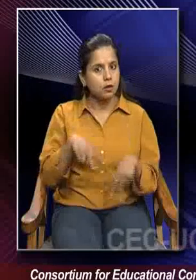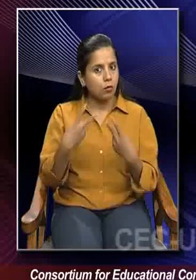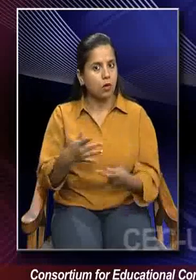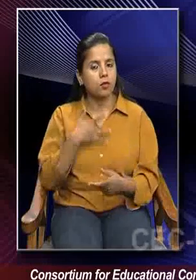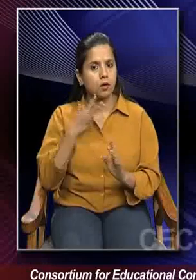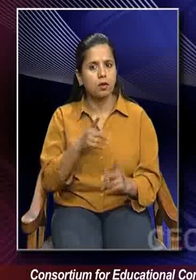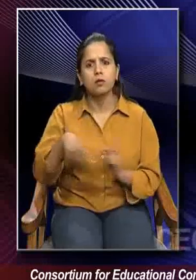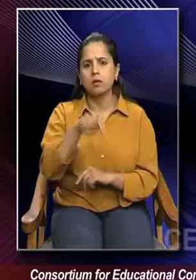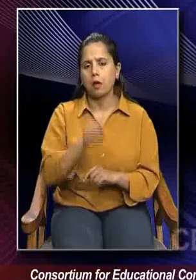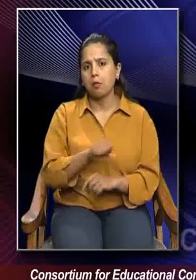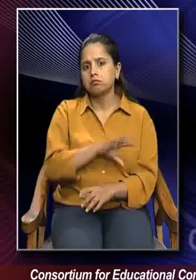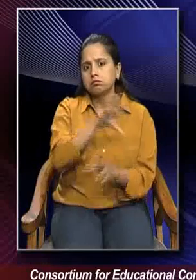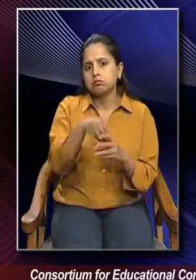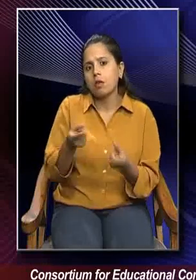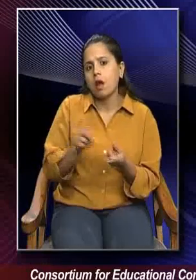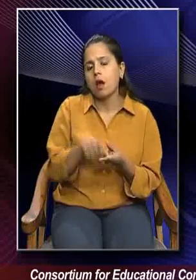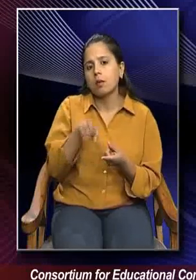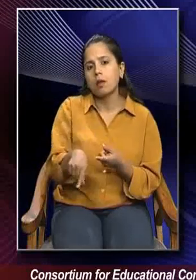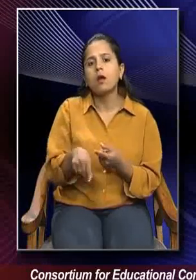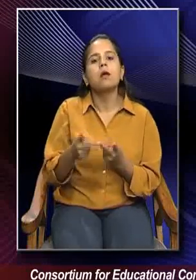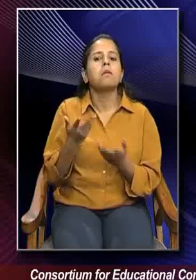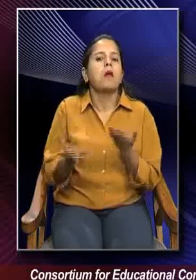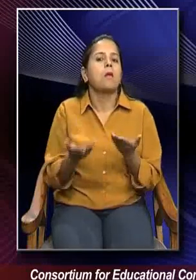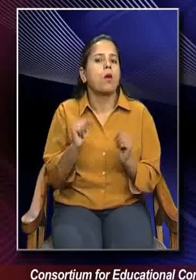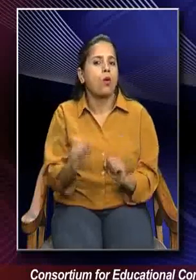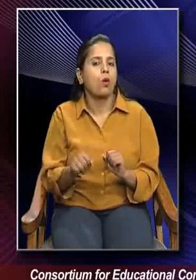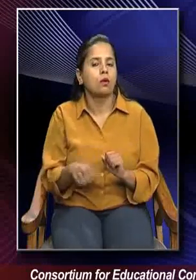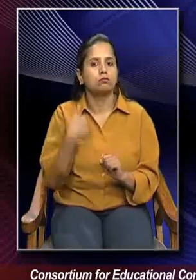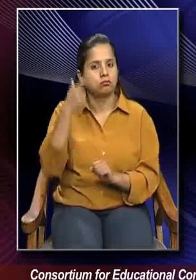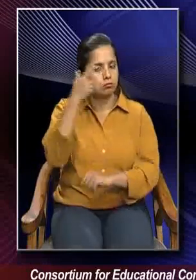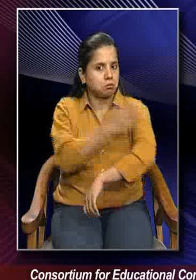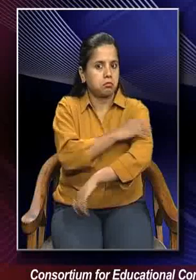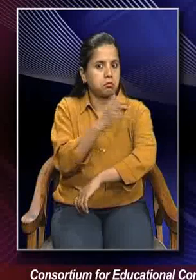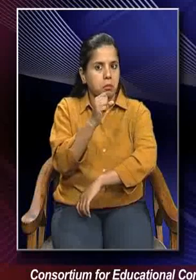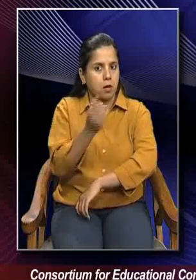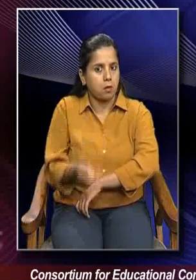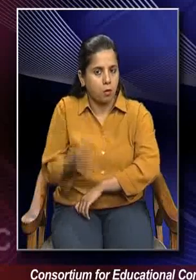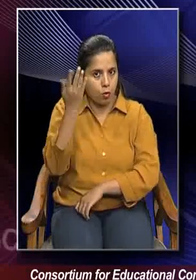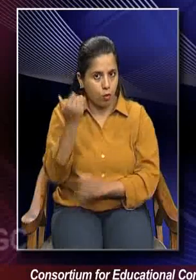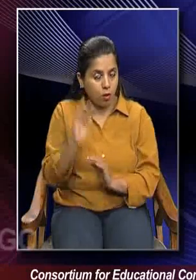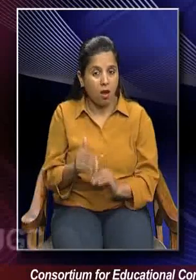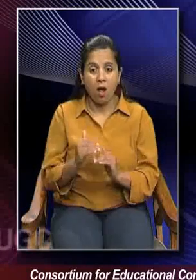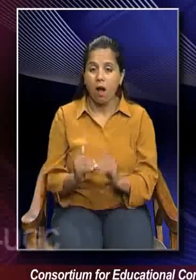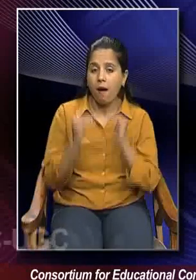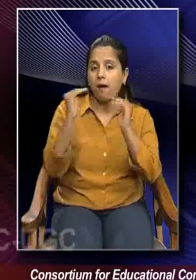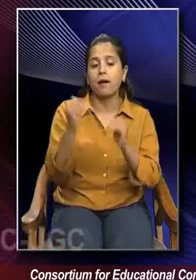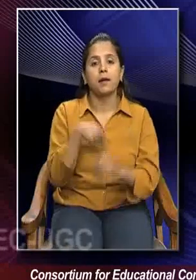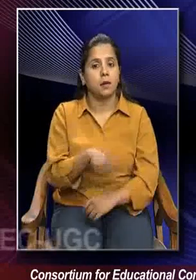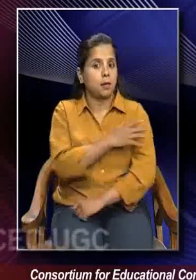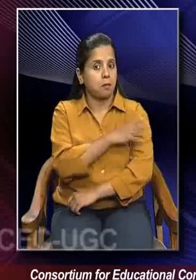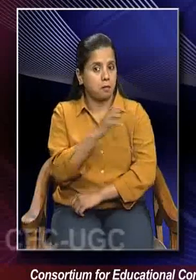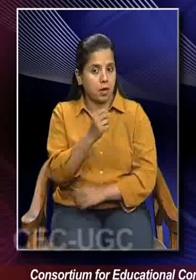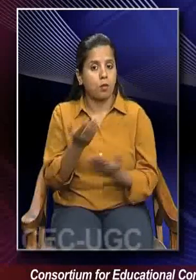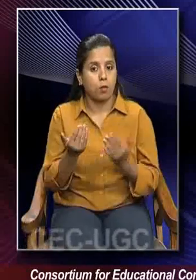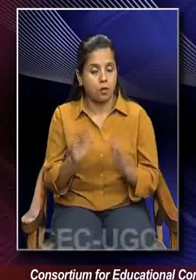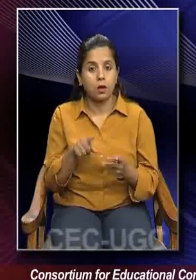can contribute to the development of hypertension, that is high blood pressure, and increase